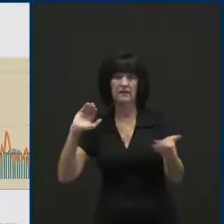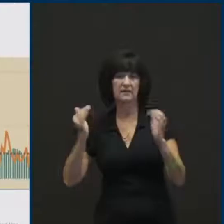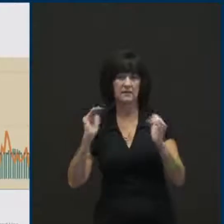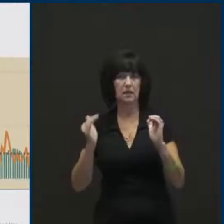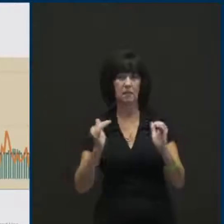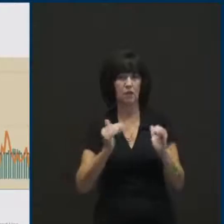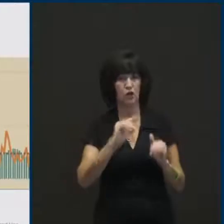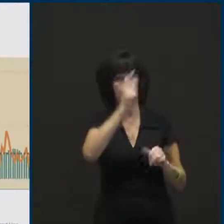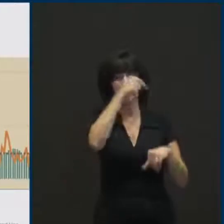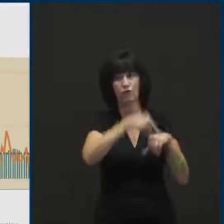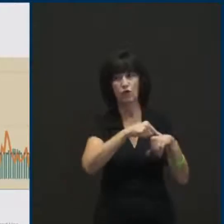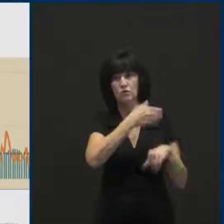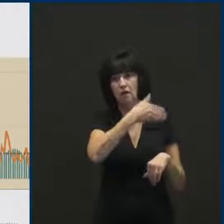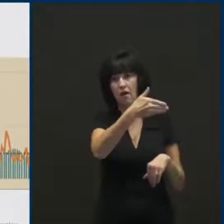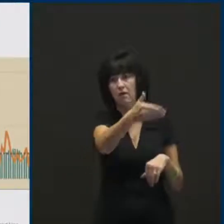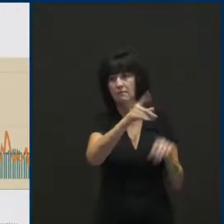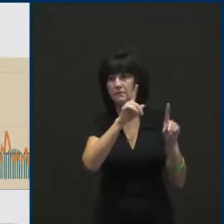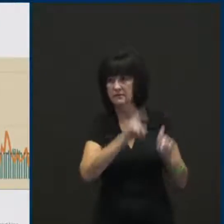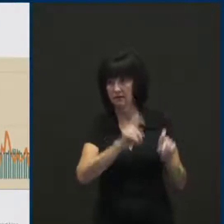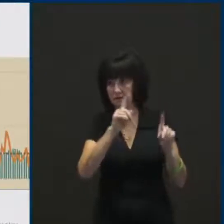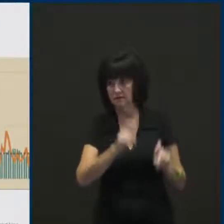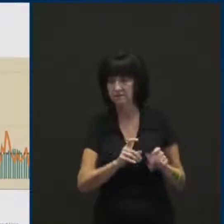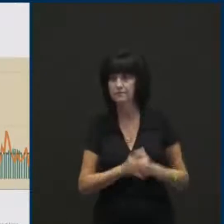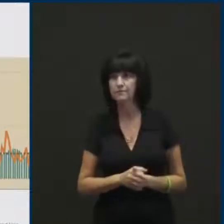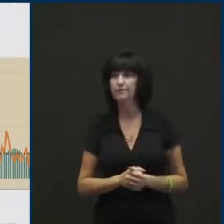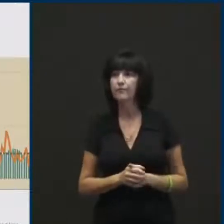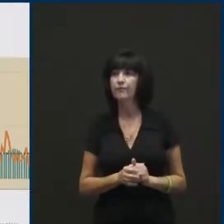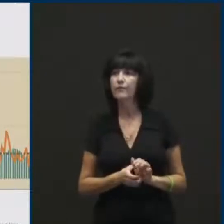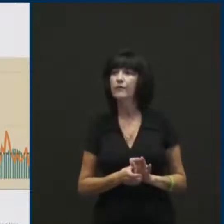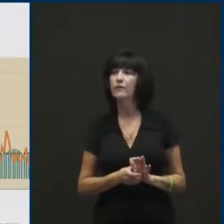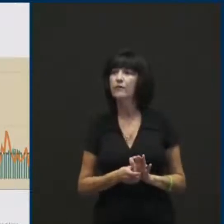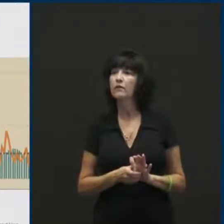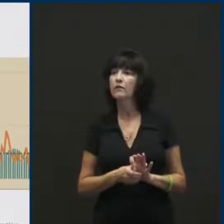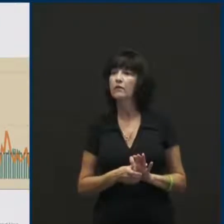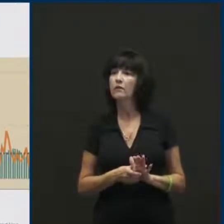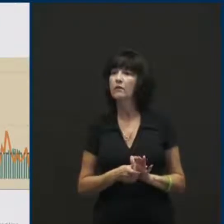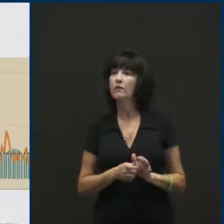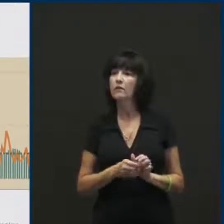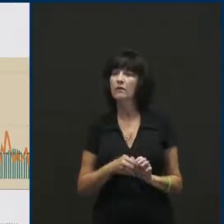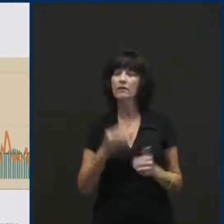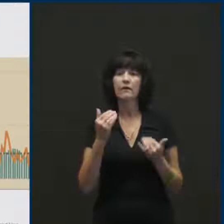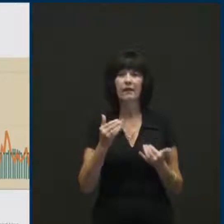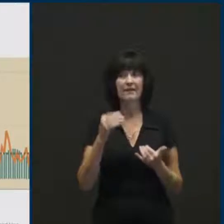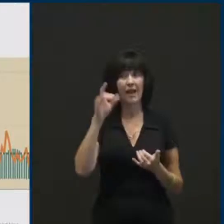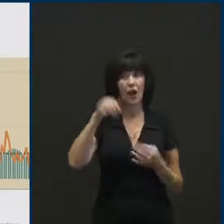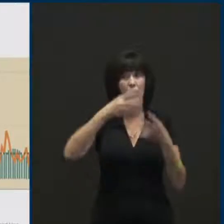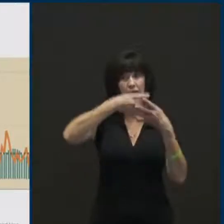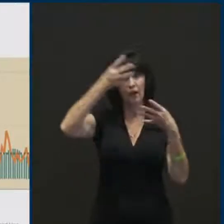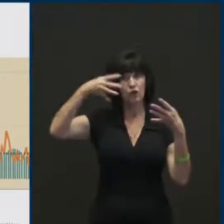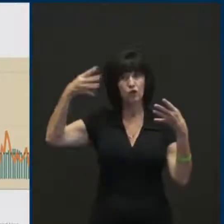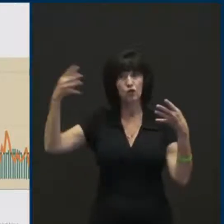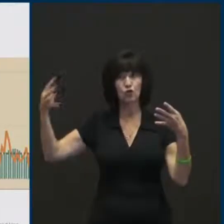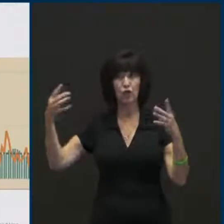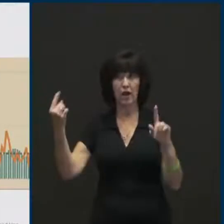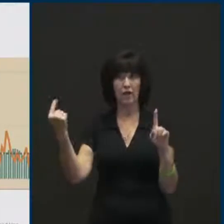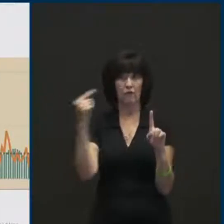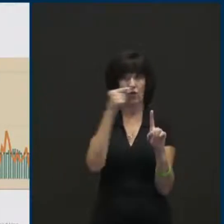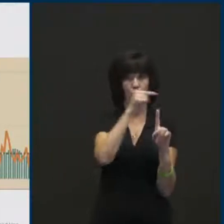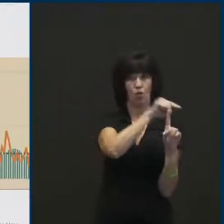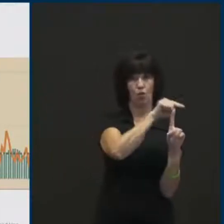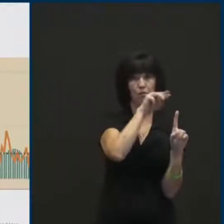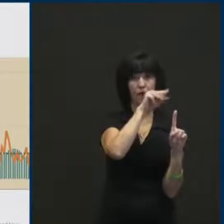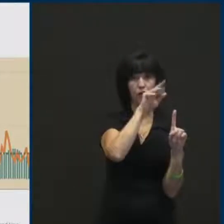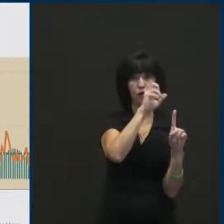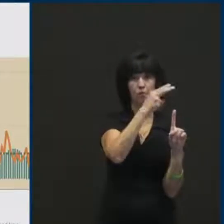And so let's take a look at where we've been. Rolling it back to March and April, you can see the peak right there